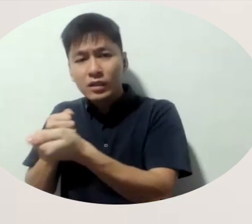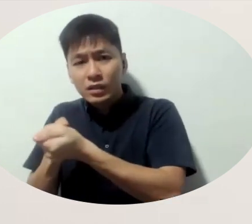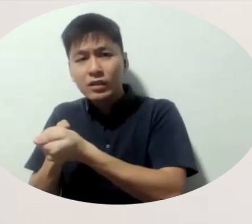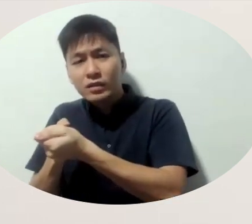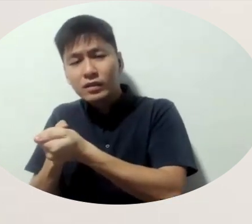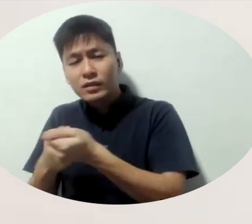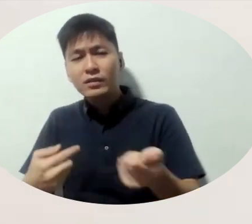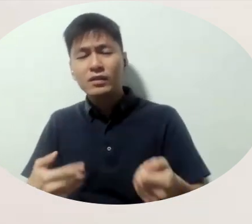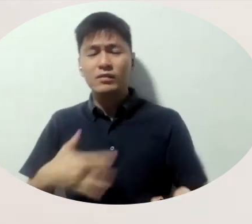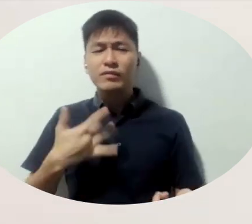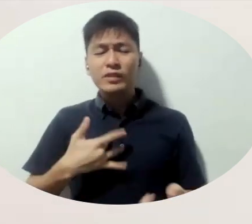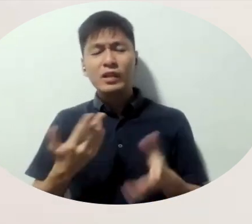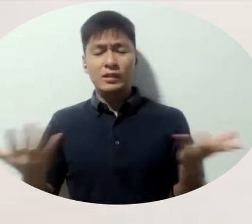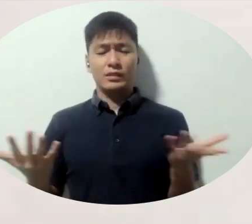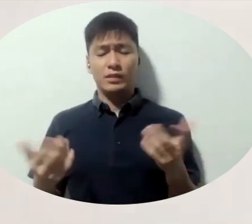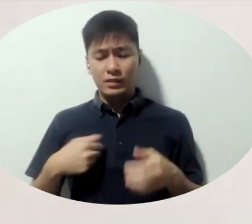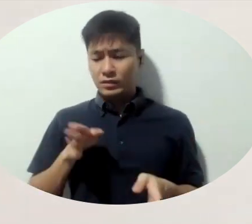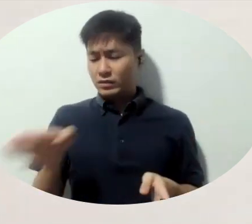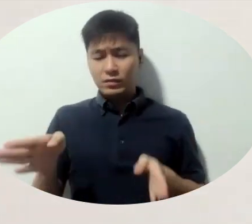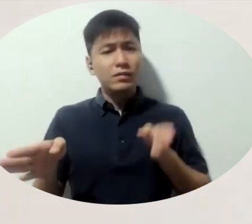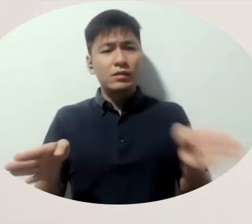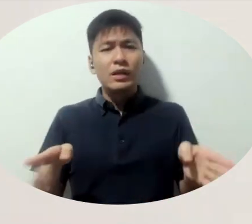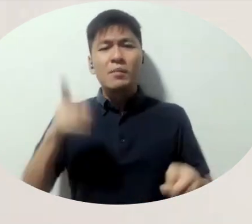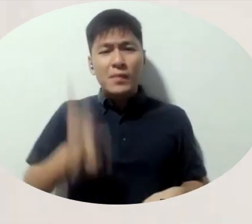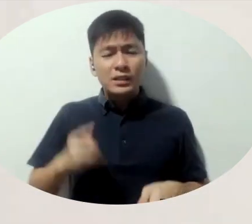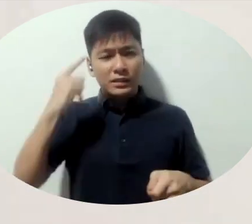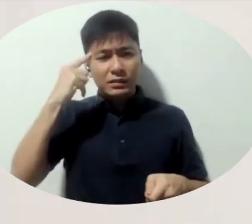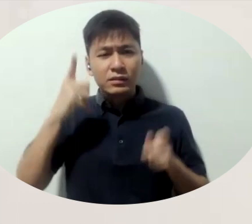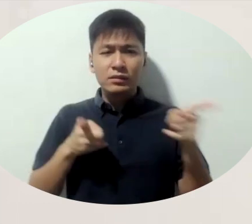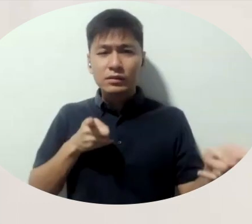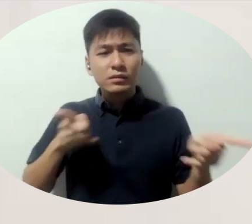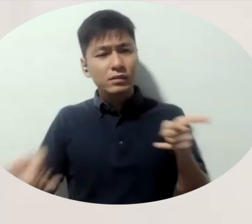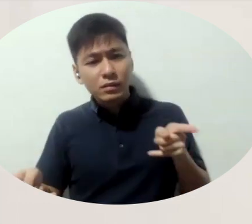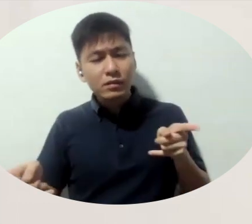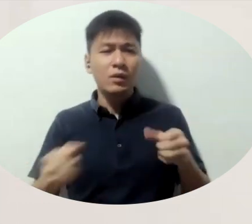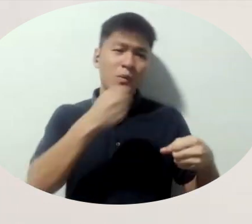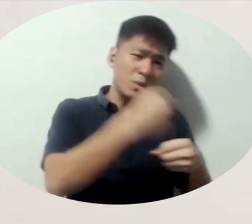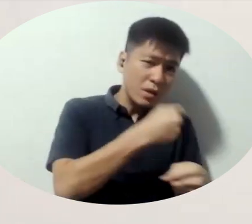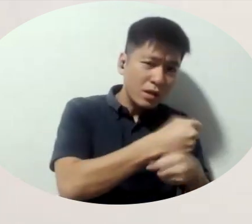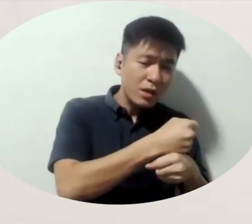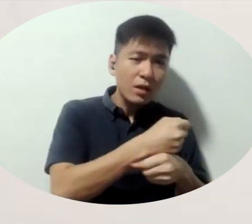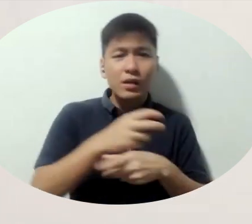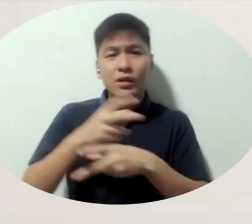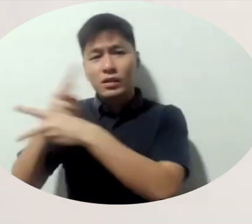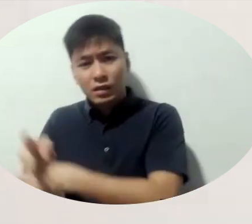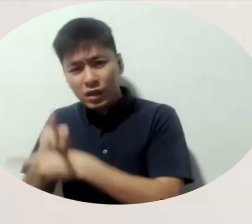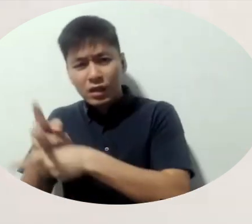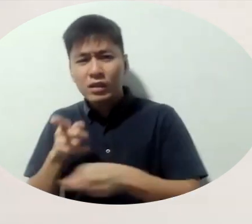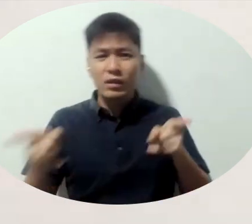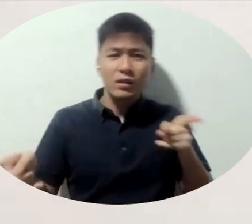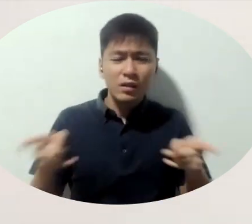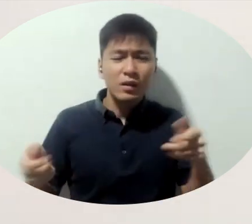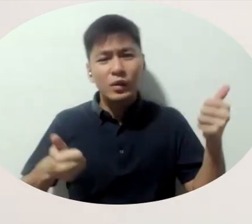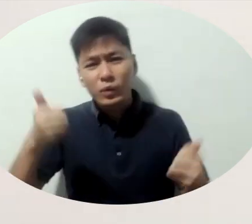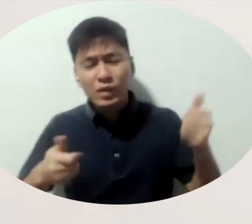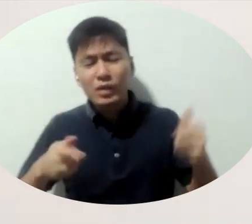work or care partnering, that doesn't have to be a choice. That